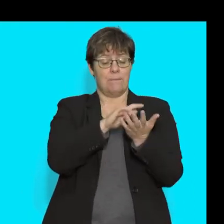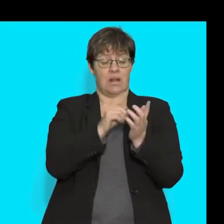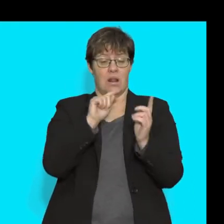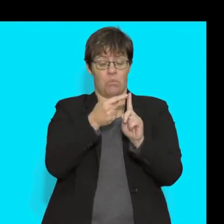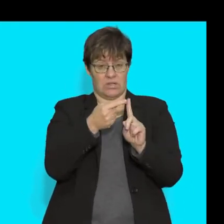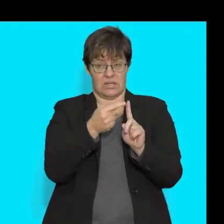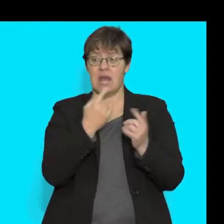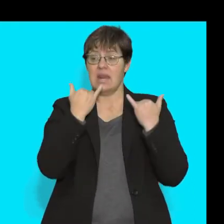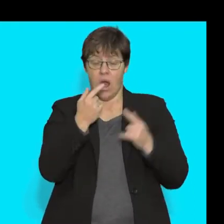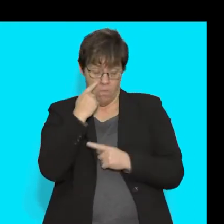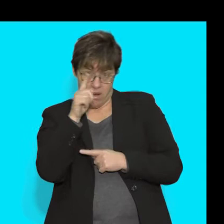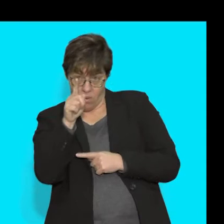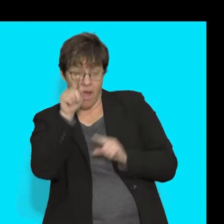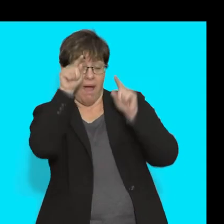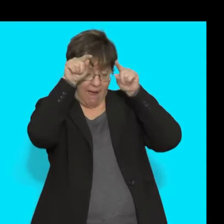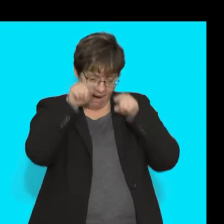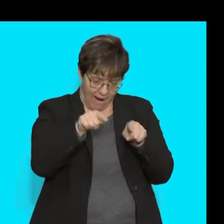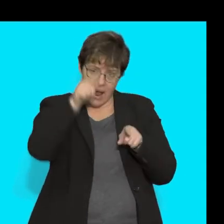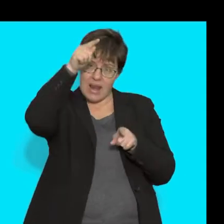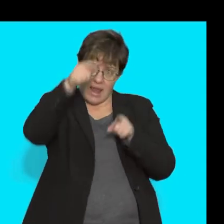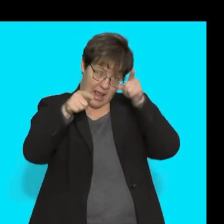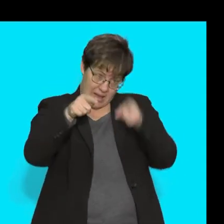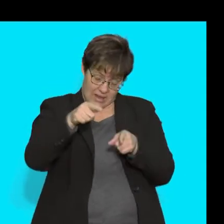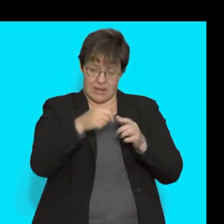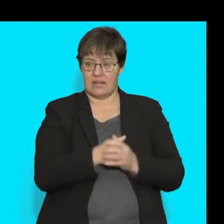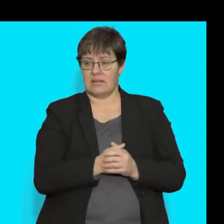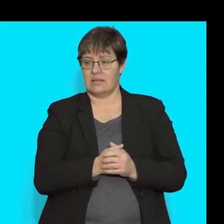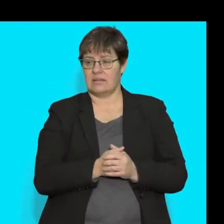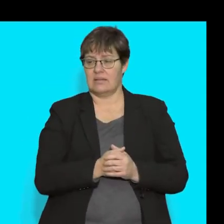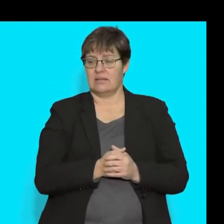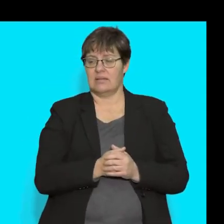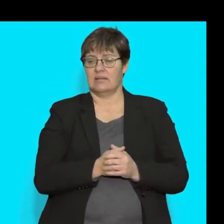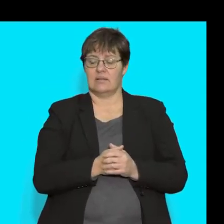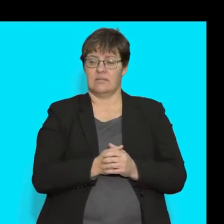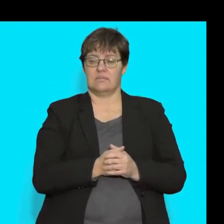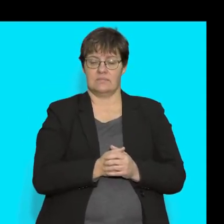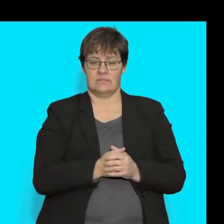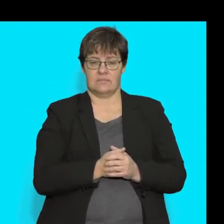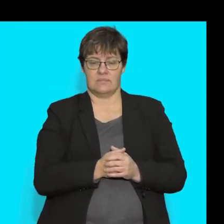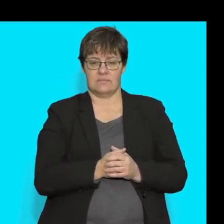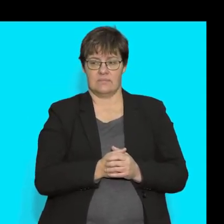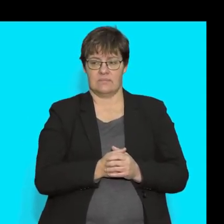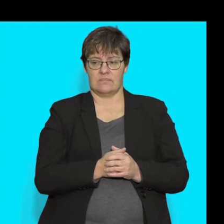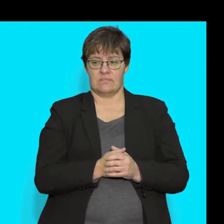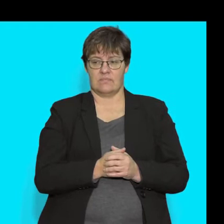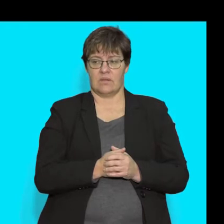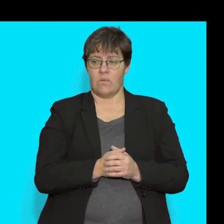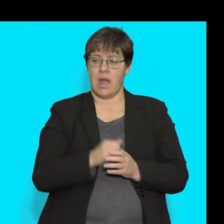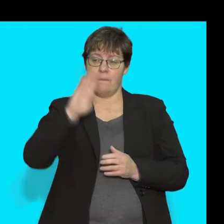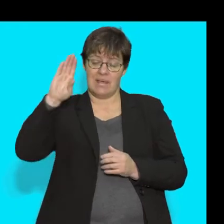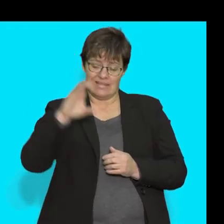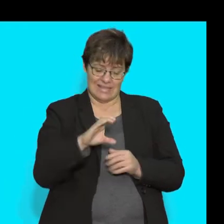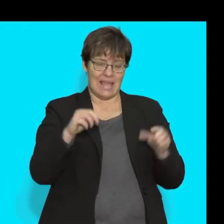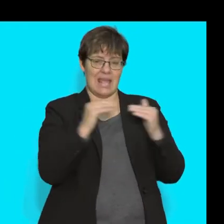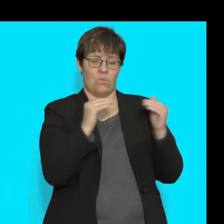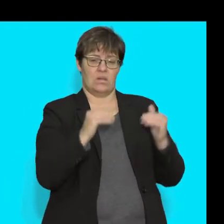midpoint. As soon as I know that, I am definitely going to the line BD, and I say BC is equals to